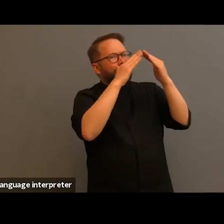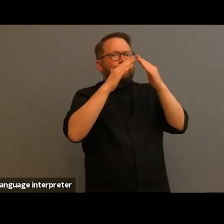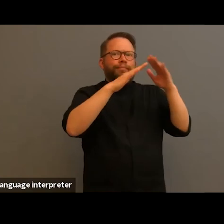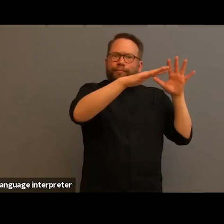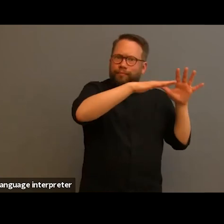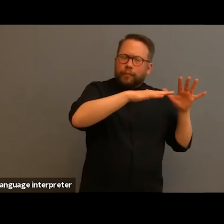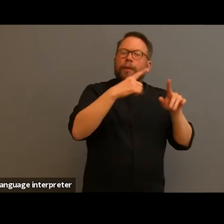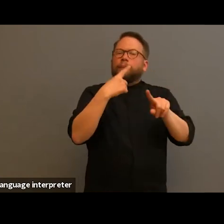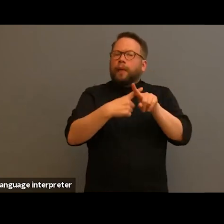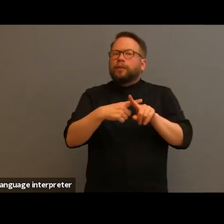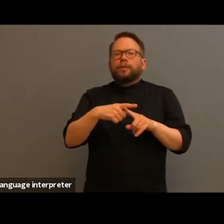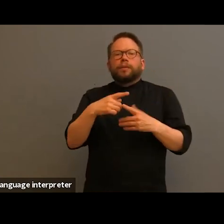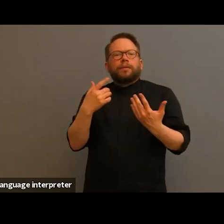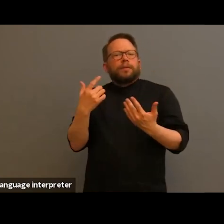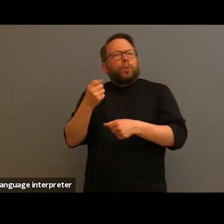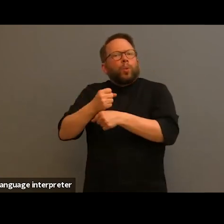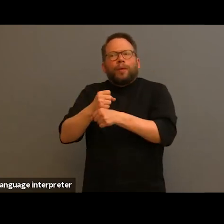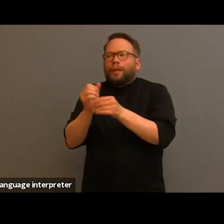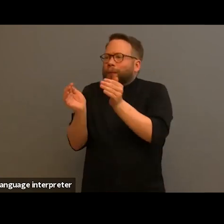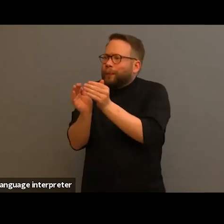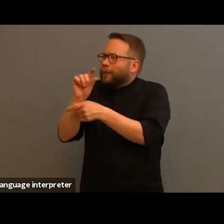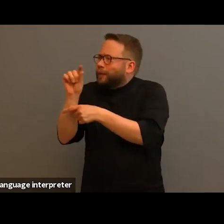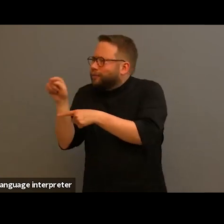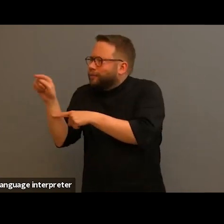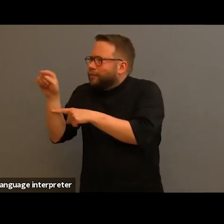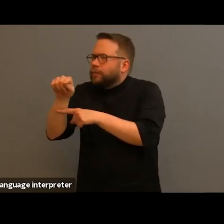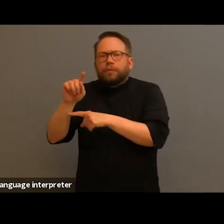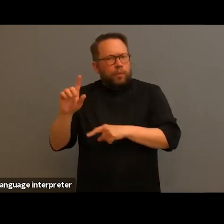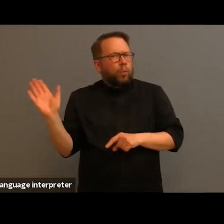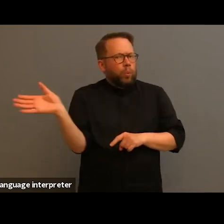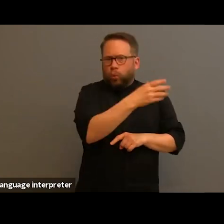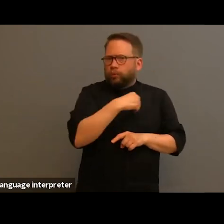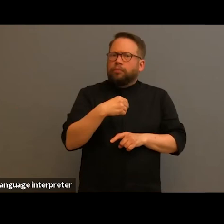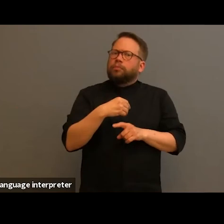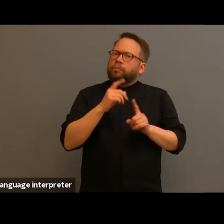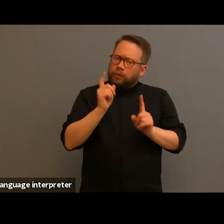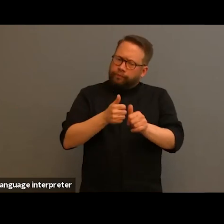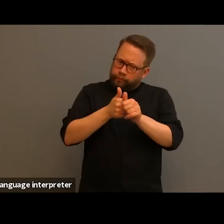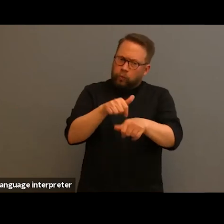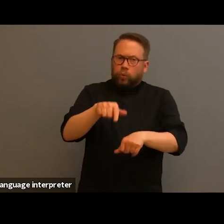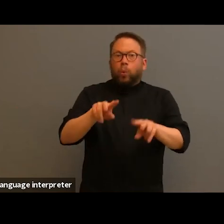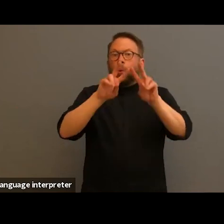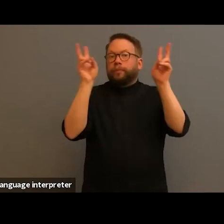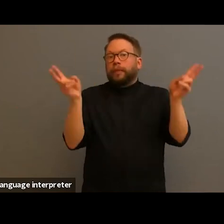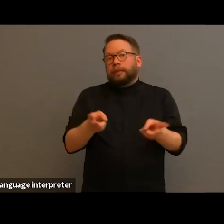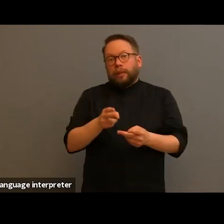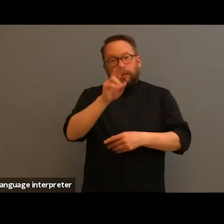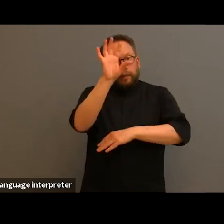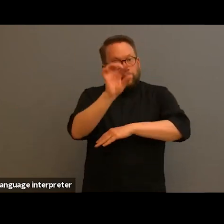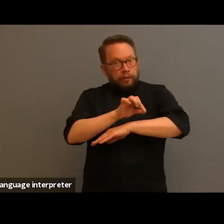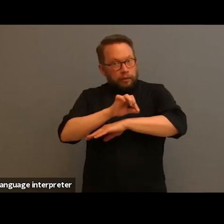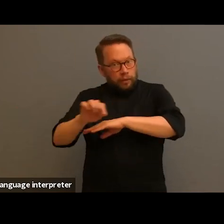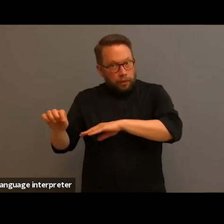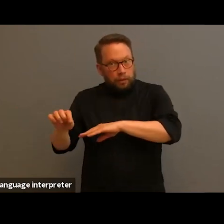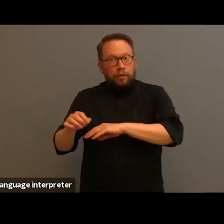and universal design. And more importantly, that these requirements are compulsory for all